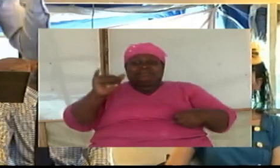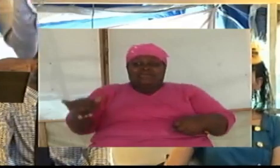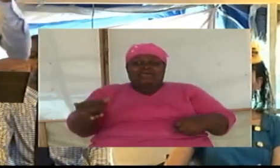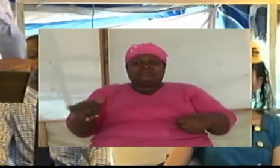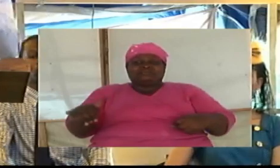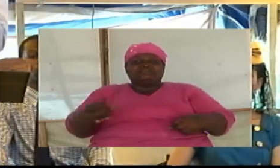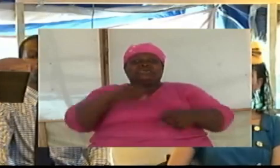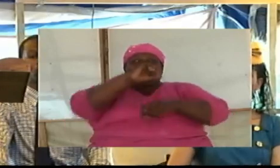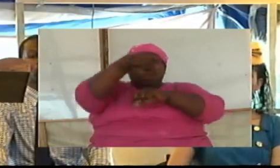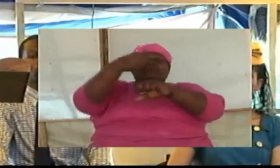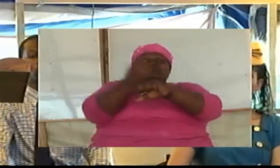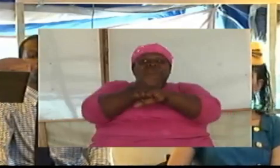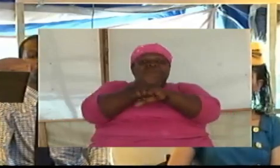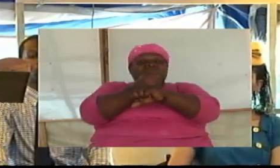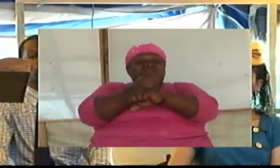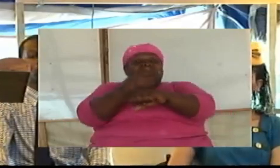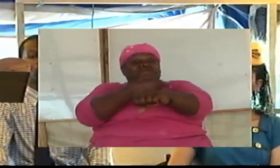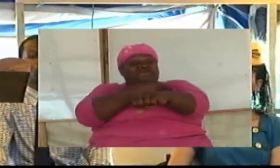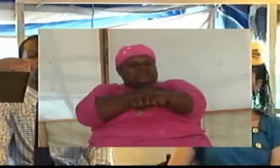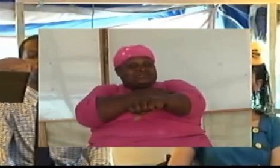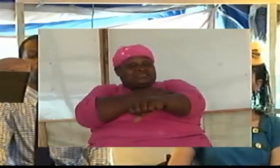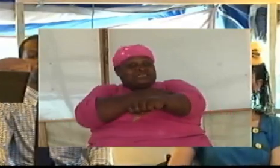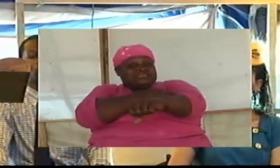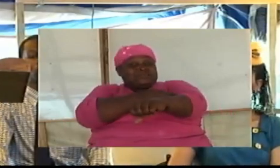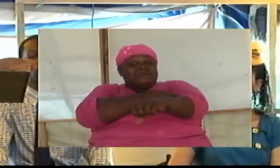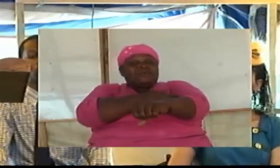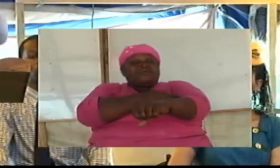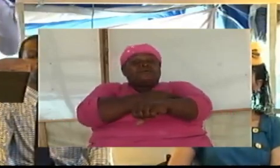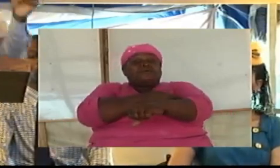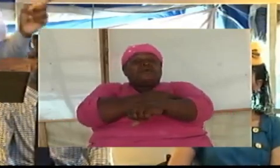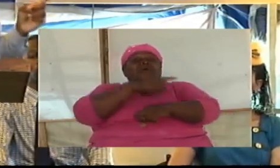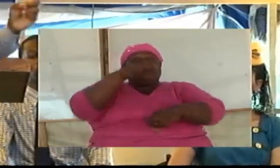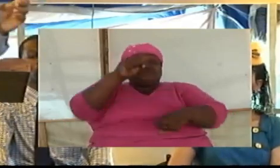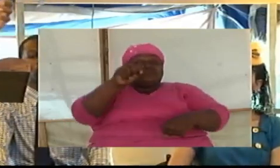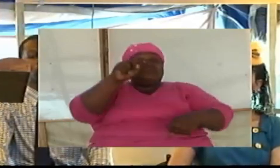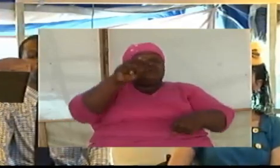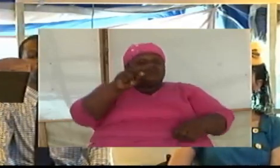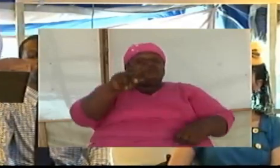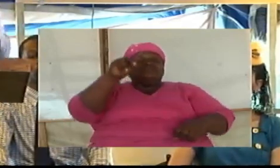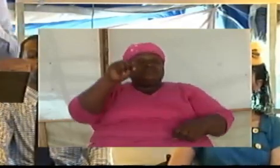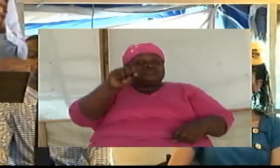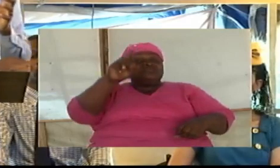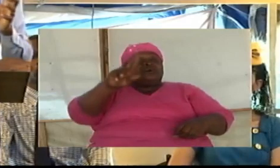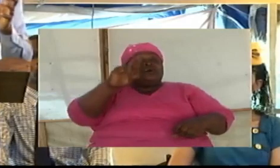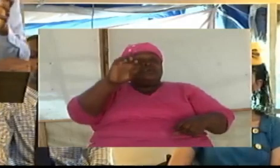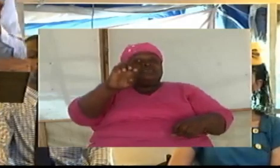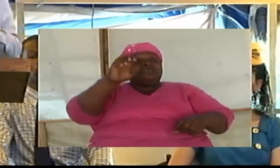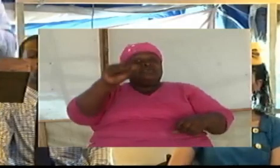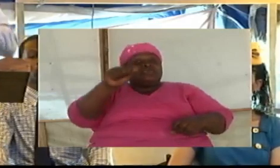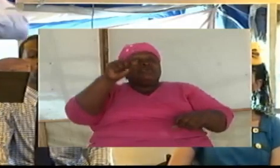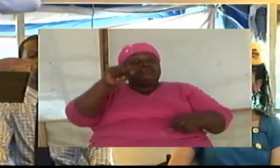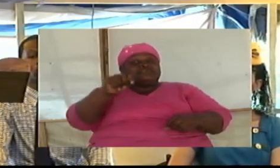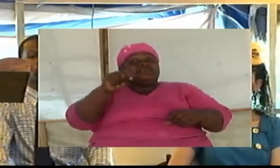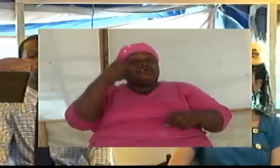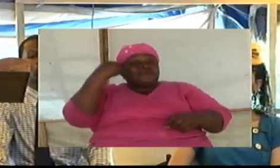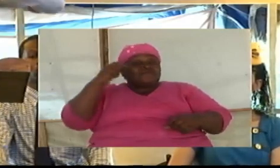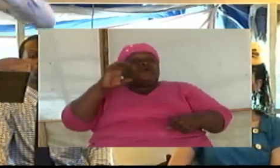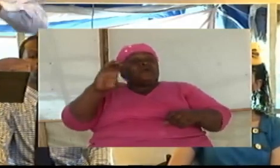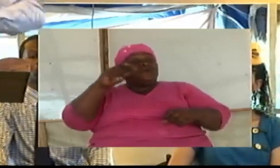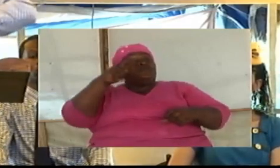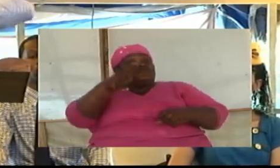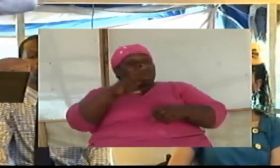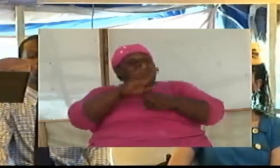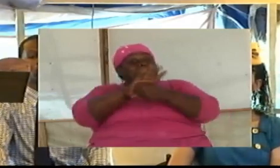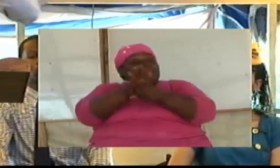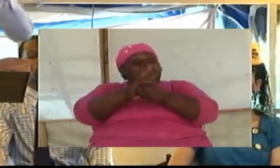established a vaccine or a treatment for the coronavirus. Praise the Lord Jesus. When you people are able